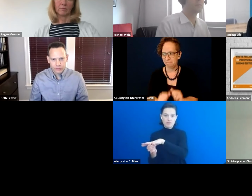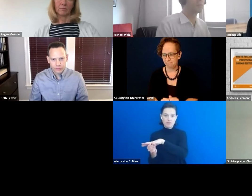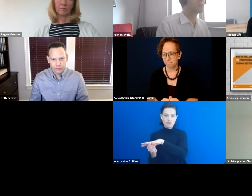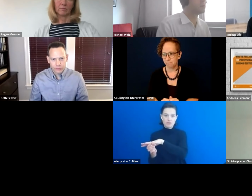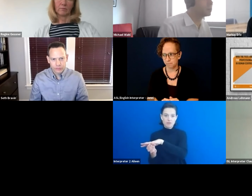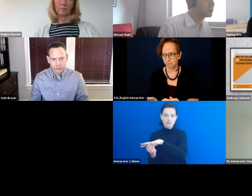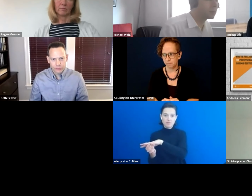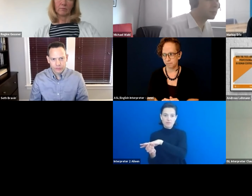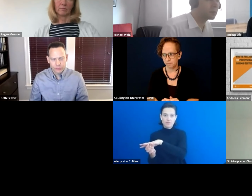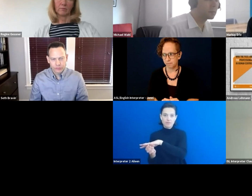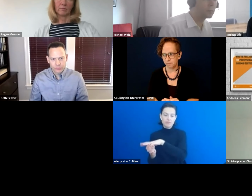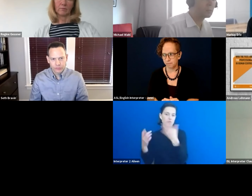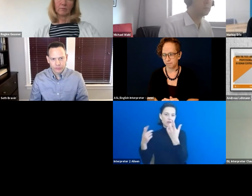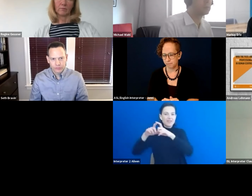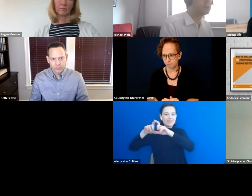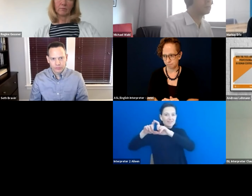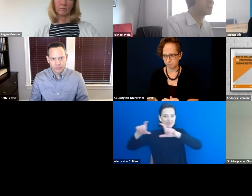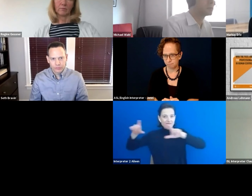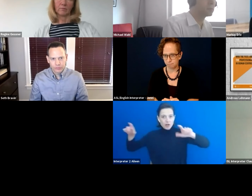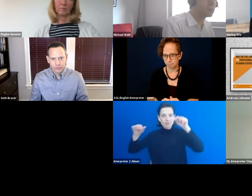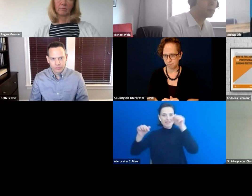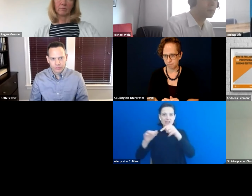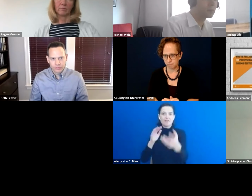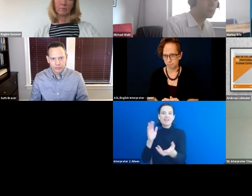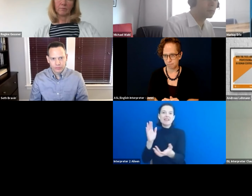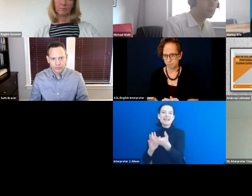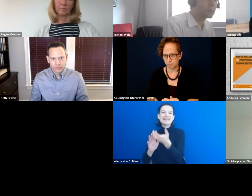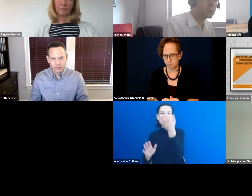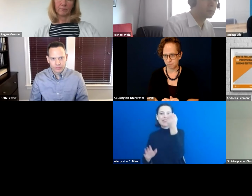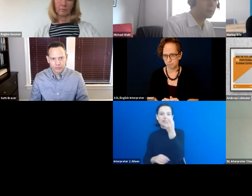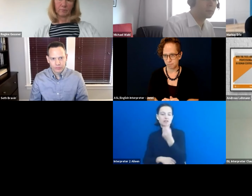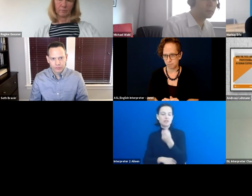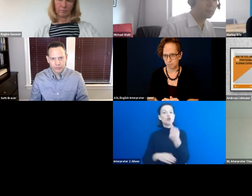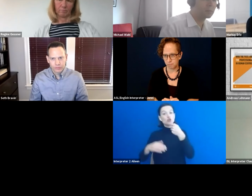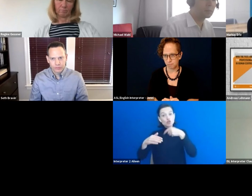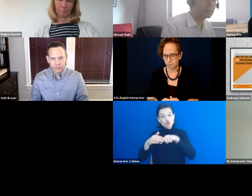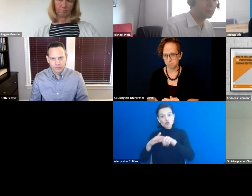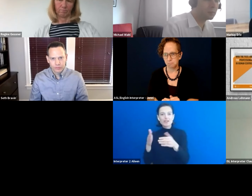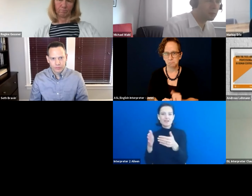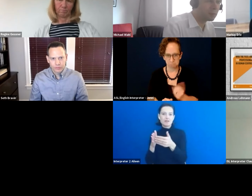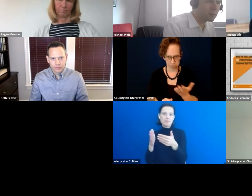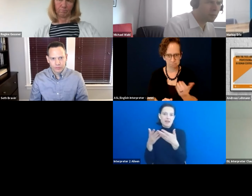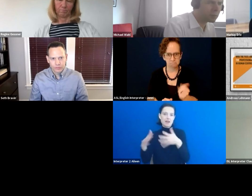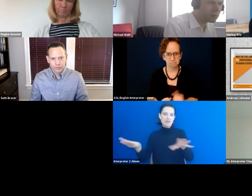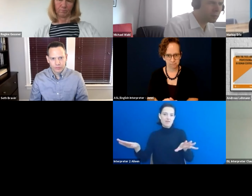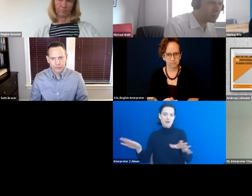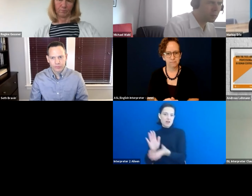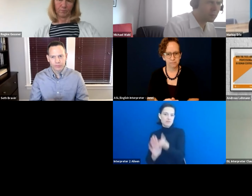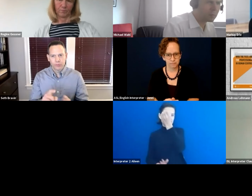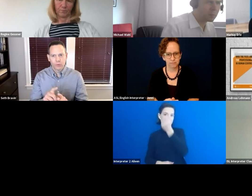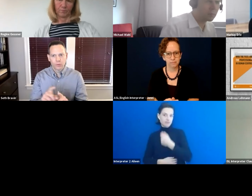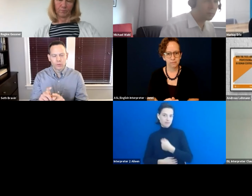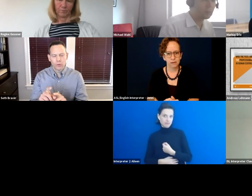T-Mobile ist ein Unternehmen, welches Gewinn mit der Barrierefreiheit erzeugt.